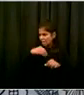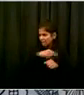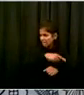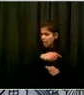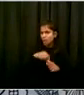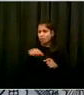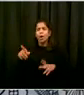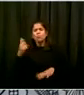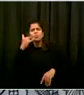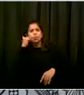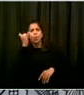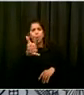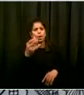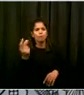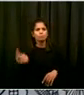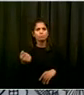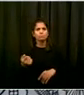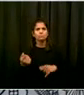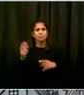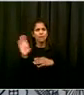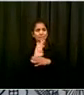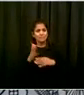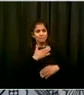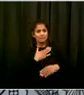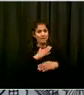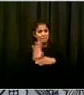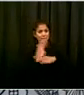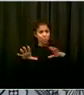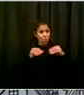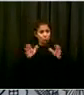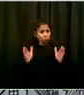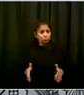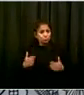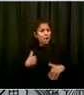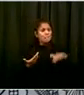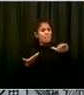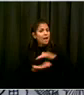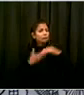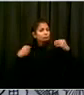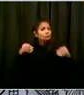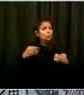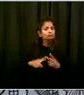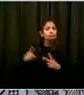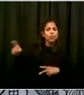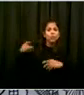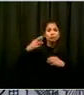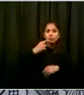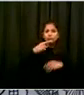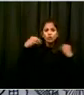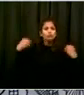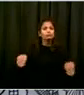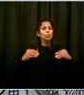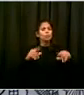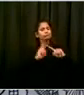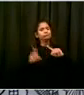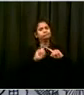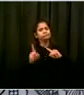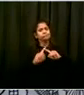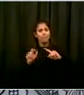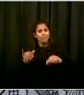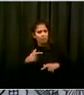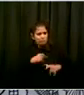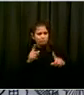rules to make sure that everyone is safe. And I think the vast, vast majority of business owners throughout this crisis have complied with rules once they understood them.